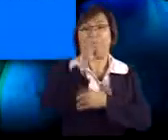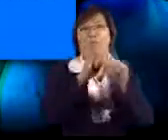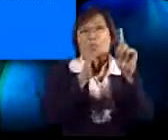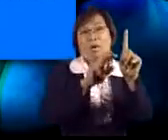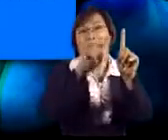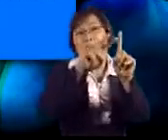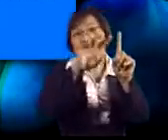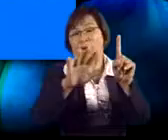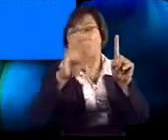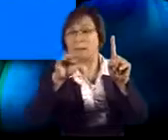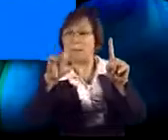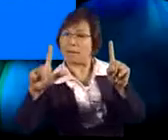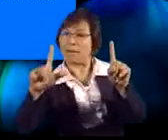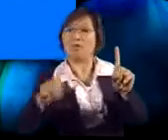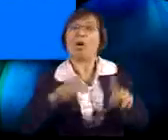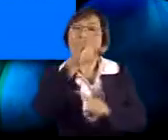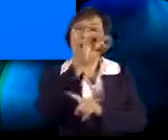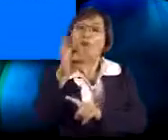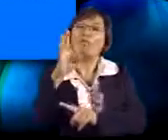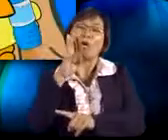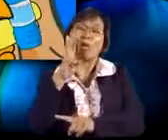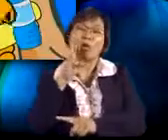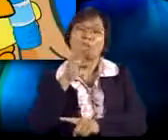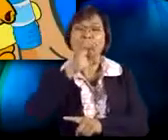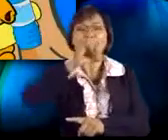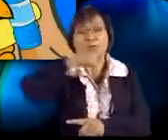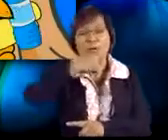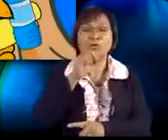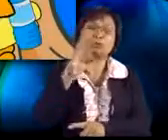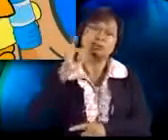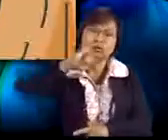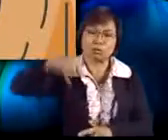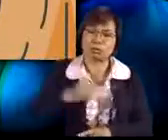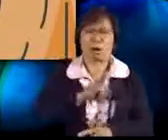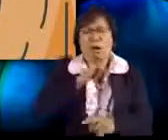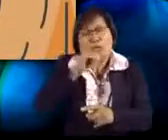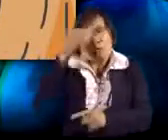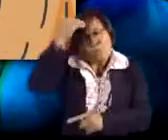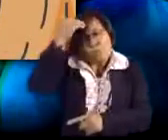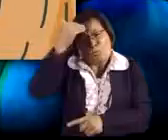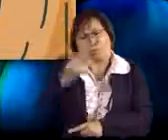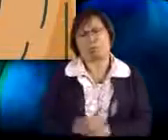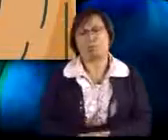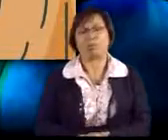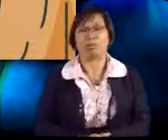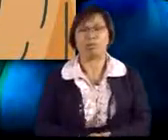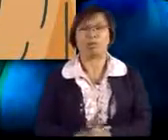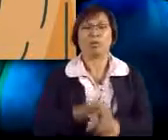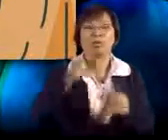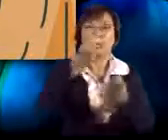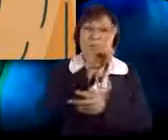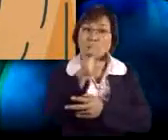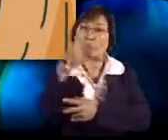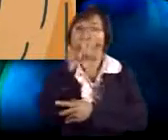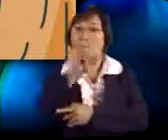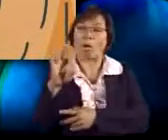125 milliliters of orange juice. I don't know that. Normally, the volume of the